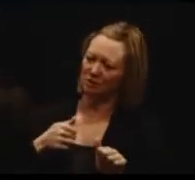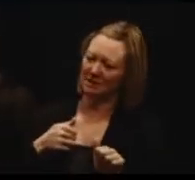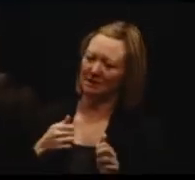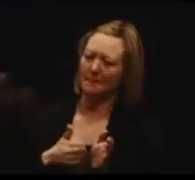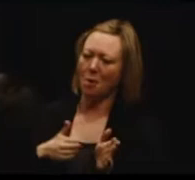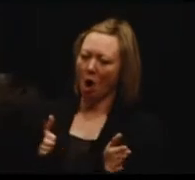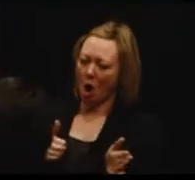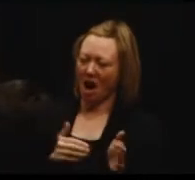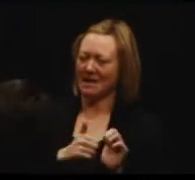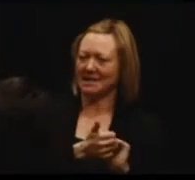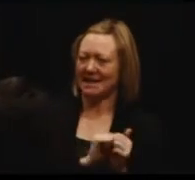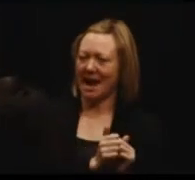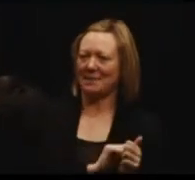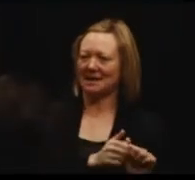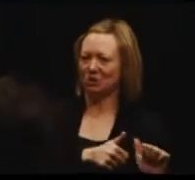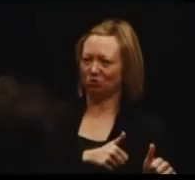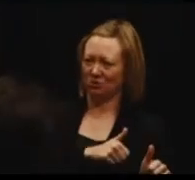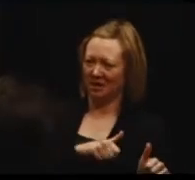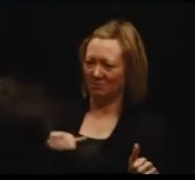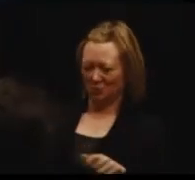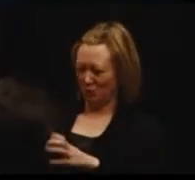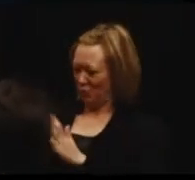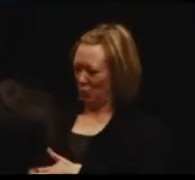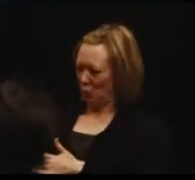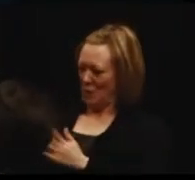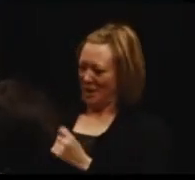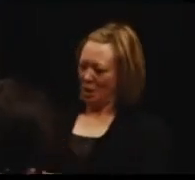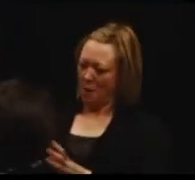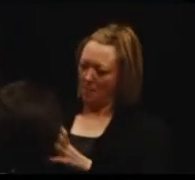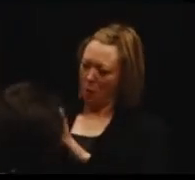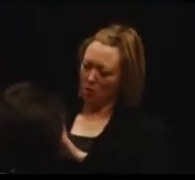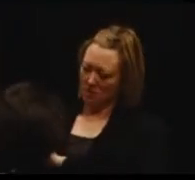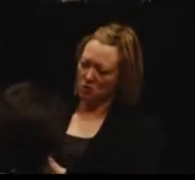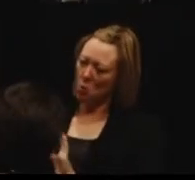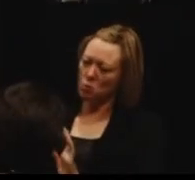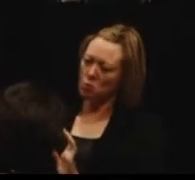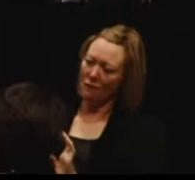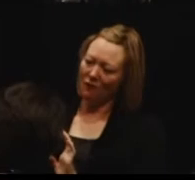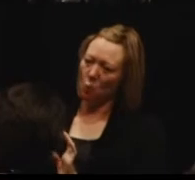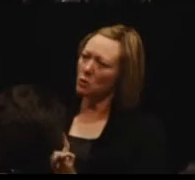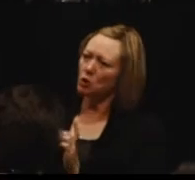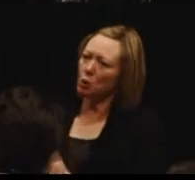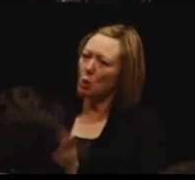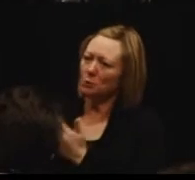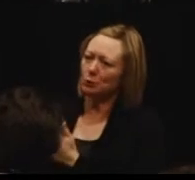industry in terms of grasping these new economic models. So what do you see as the big opportunities going forward?